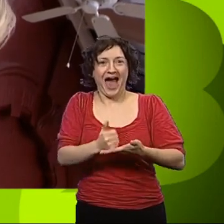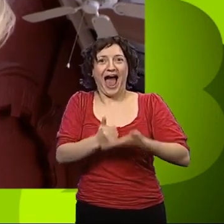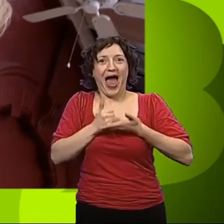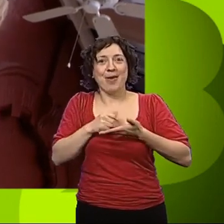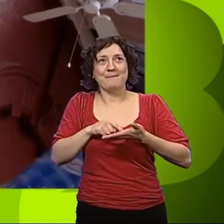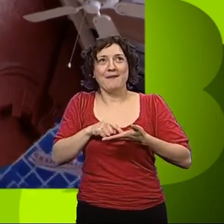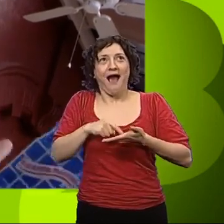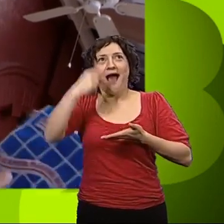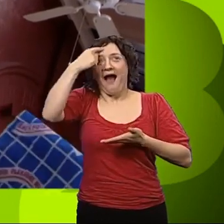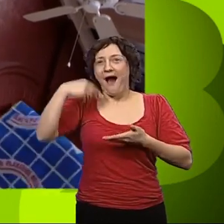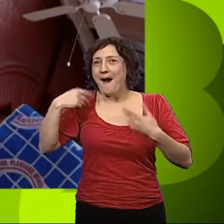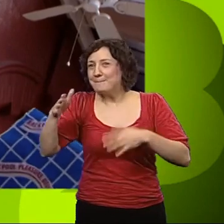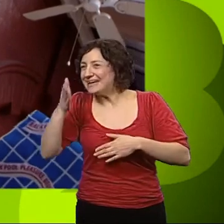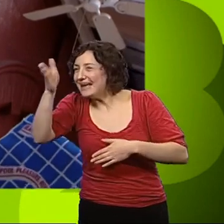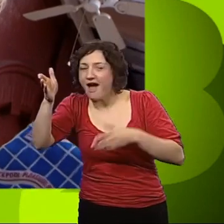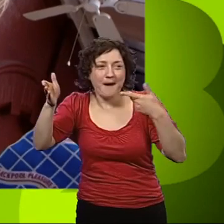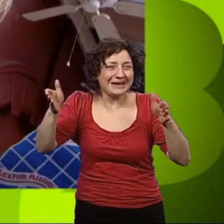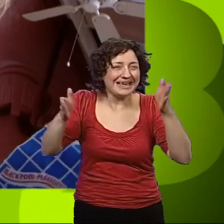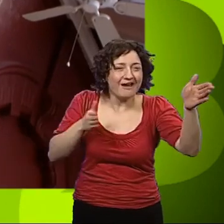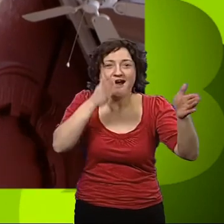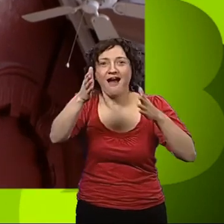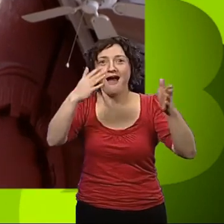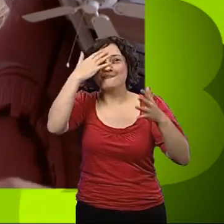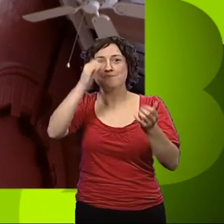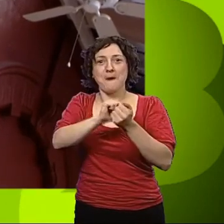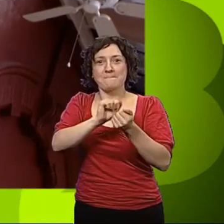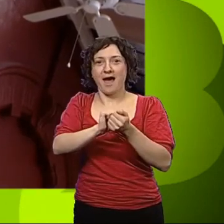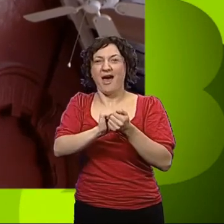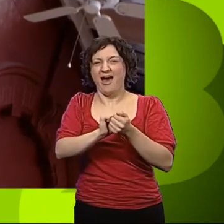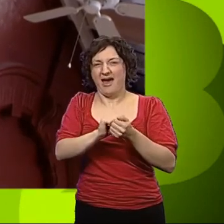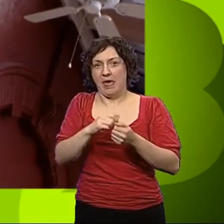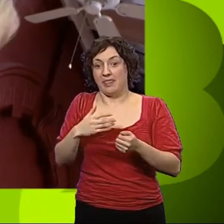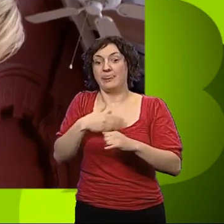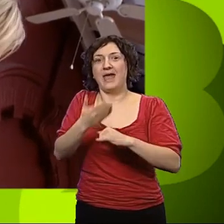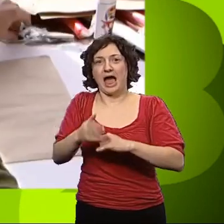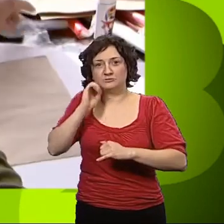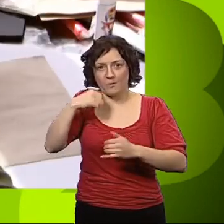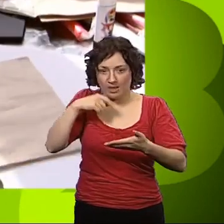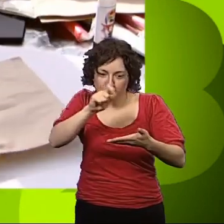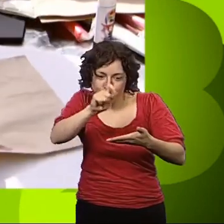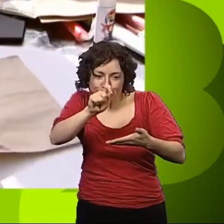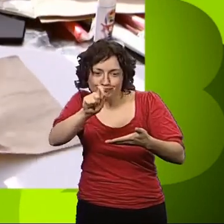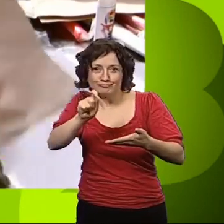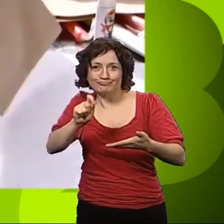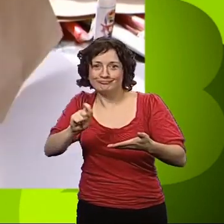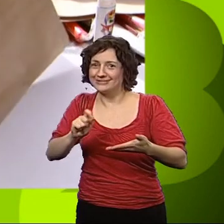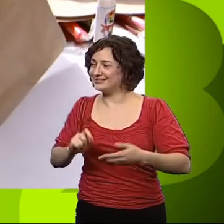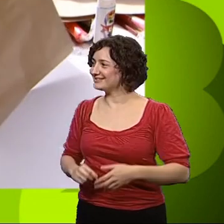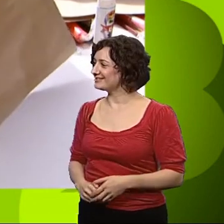everything, even how lovely the chips tasted. And then I'm going to add some detail using ink.